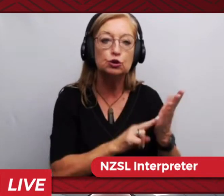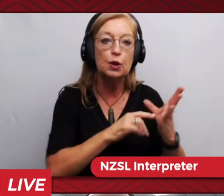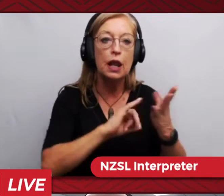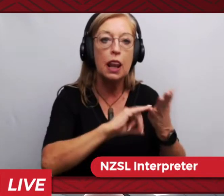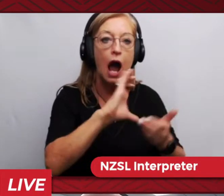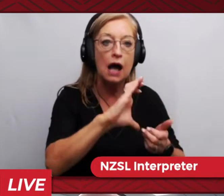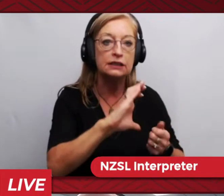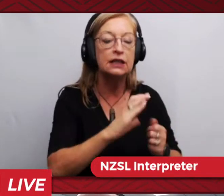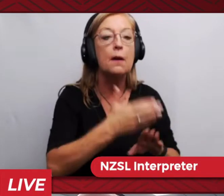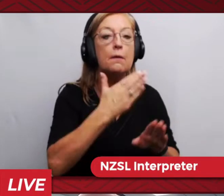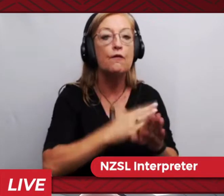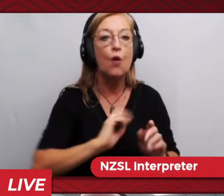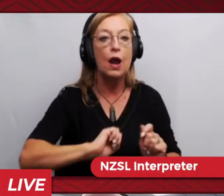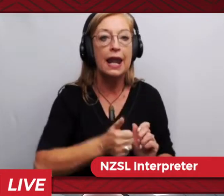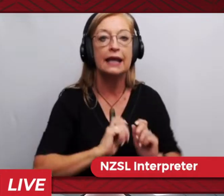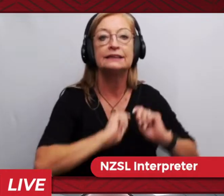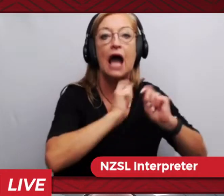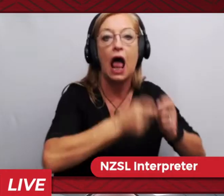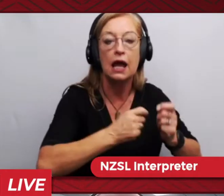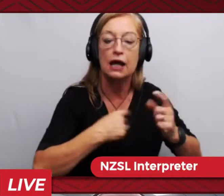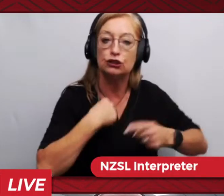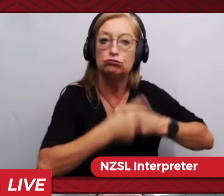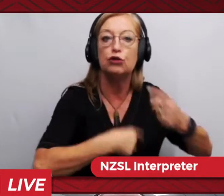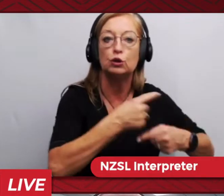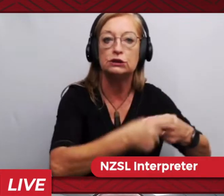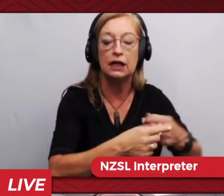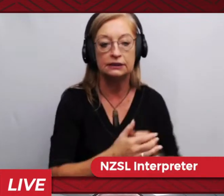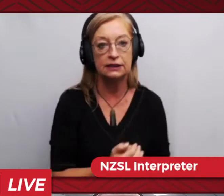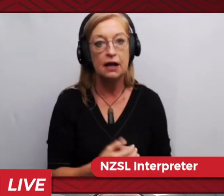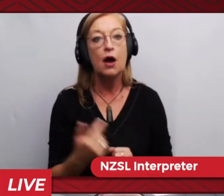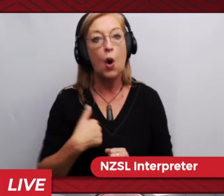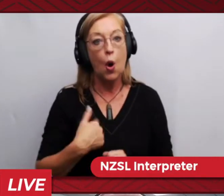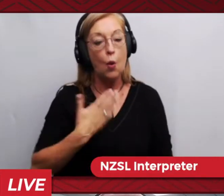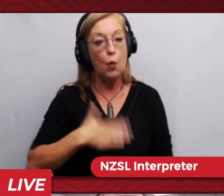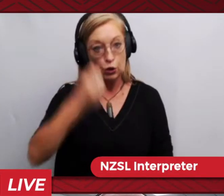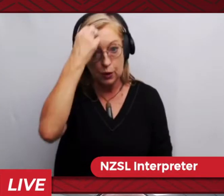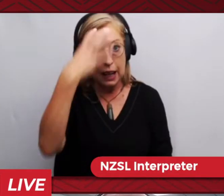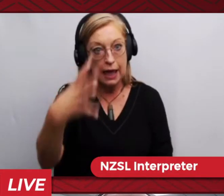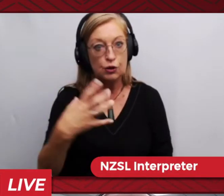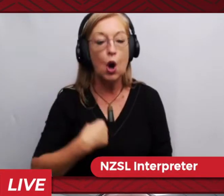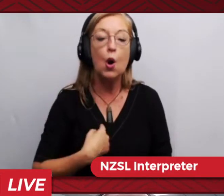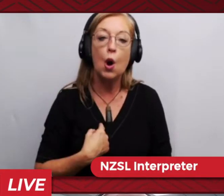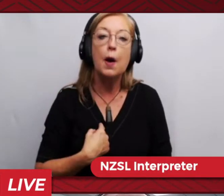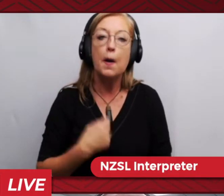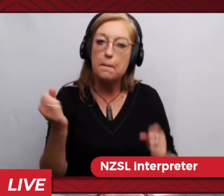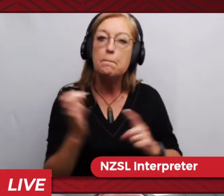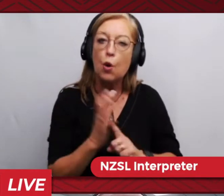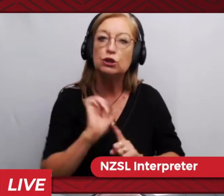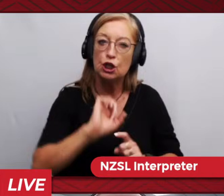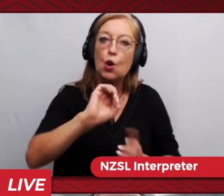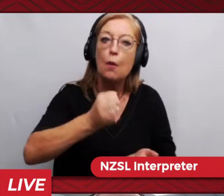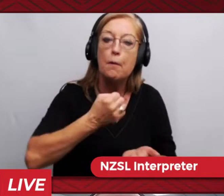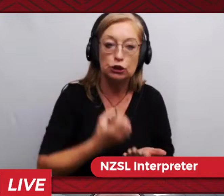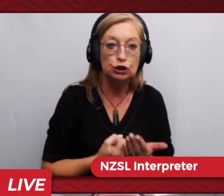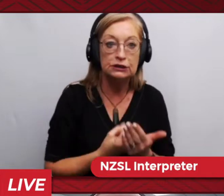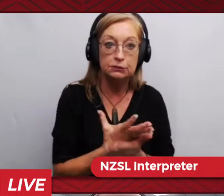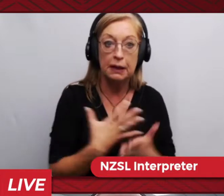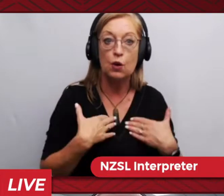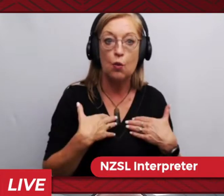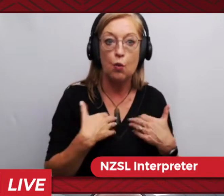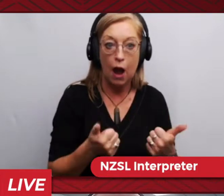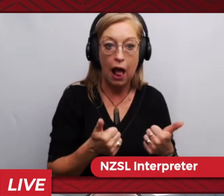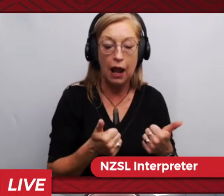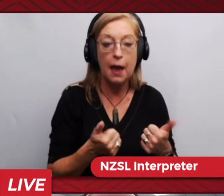processed. My call out is probably that it is really important that you budget and spend well to ensure your allocation lasts the whole